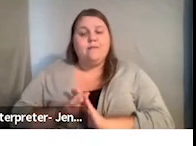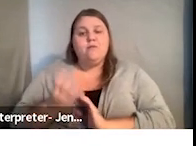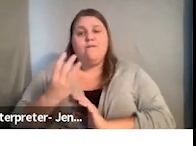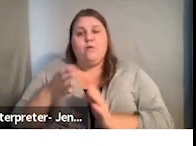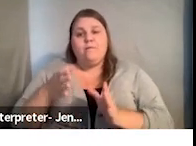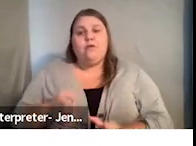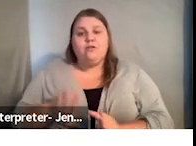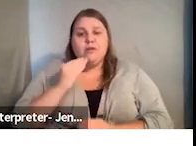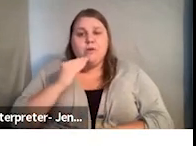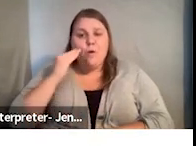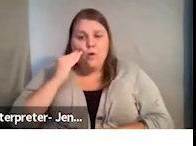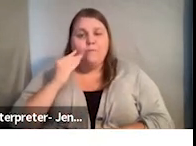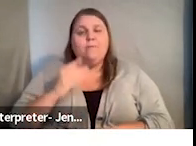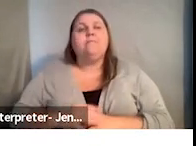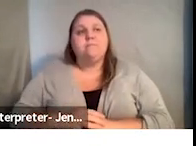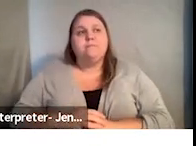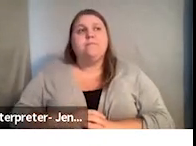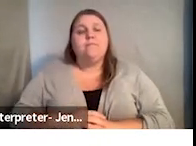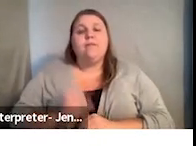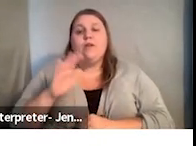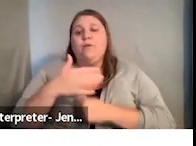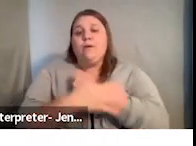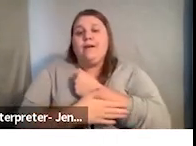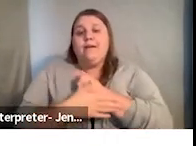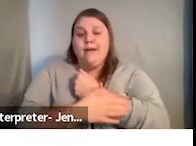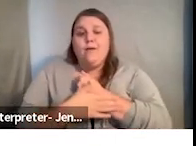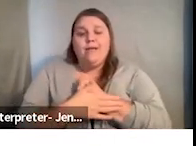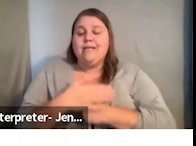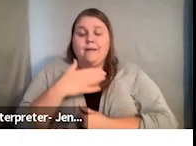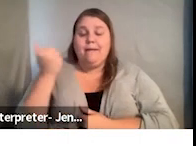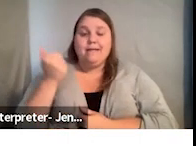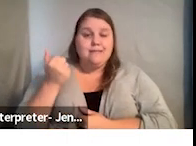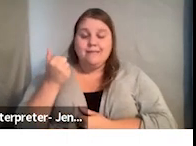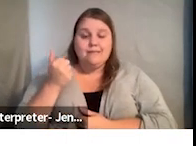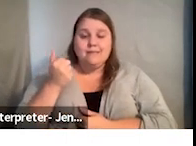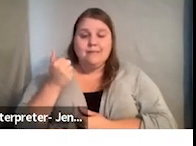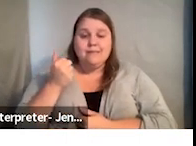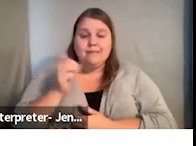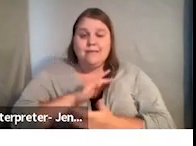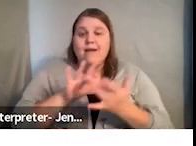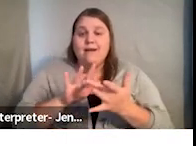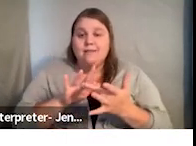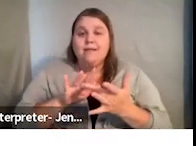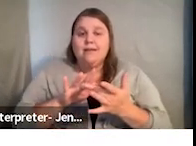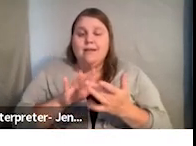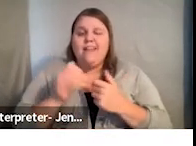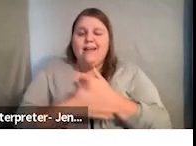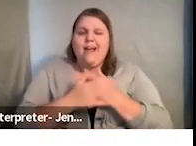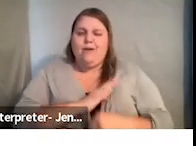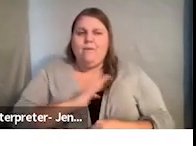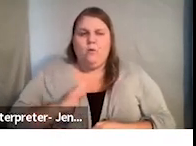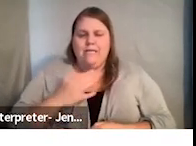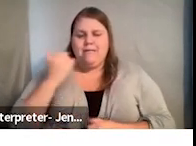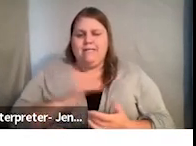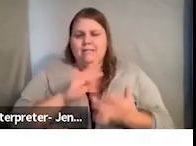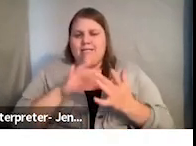homes in residential settings. Your county is the best contact, your county board rather is the best contact